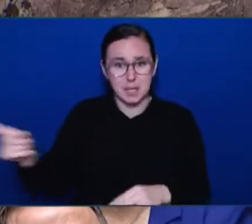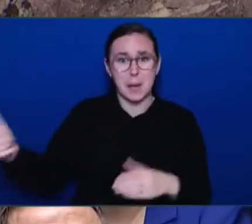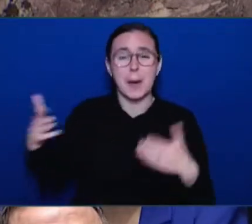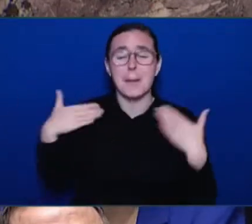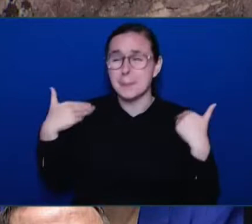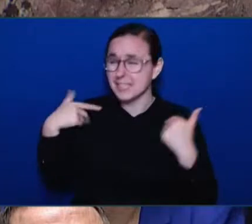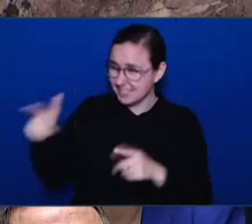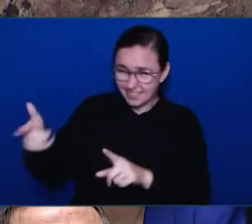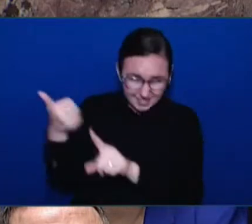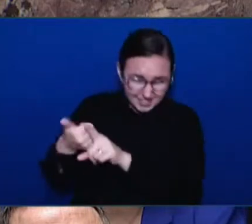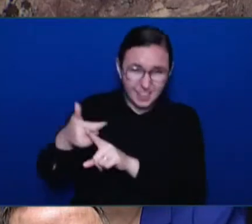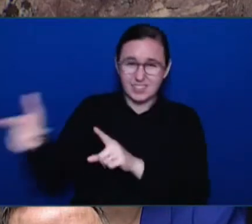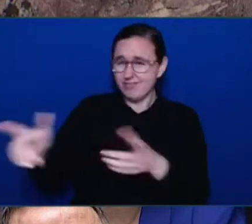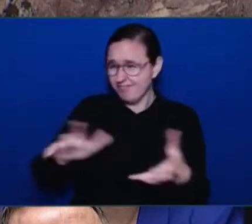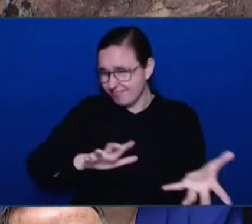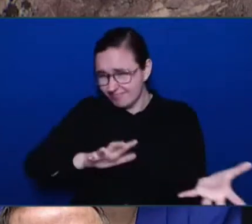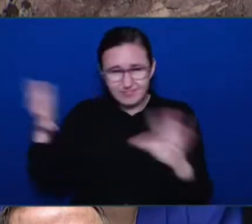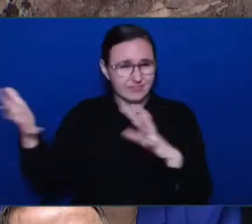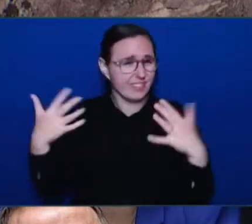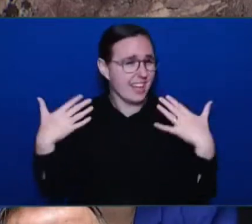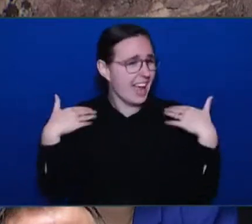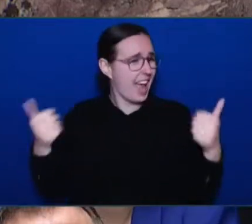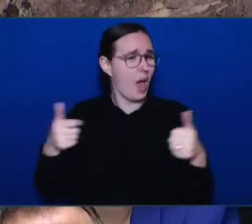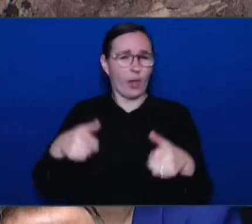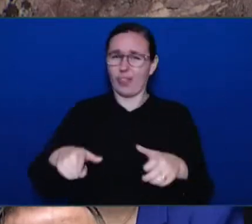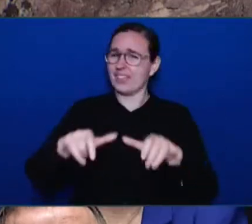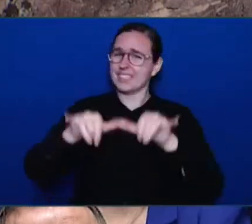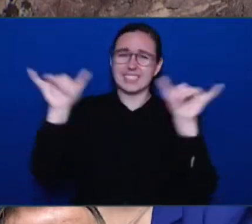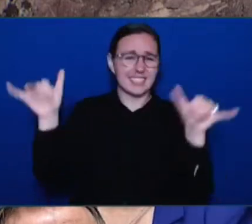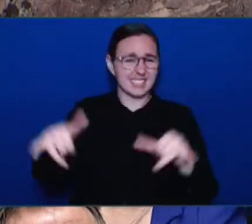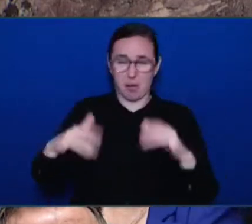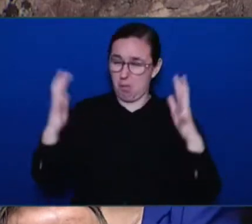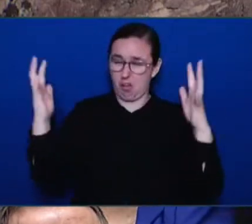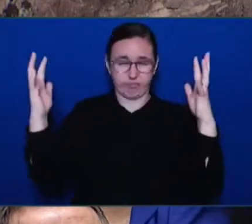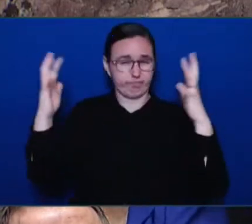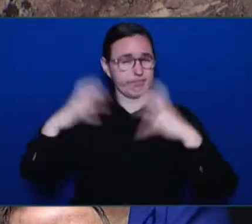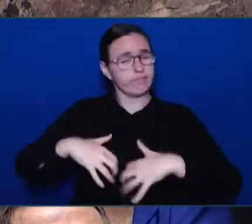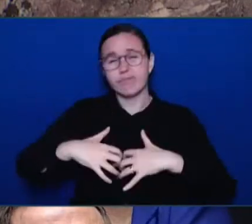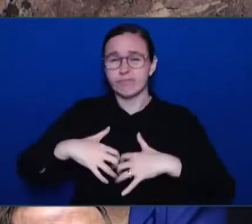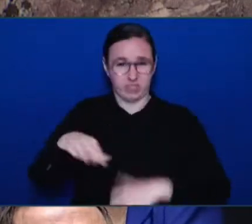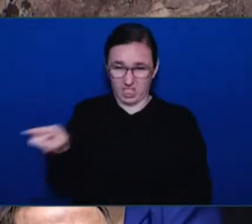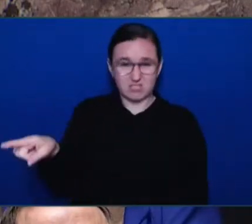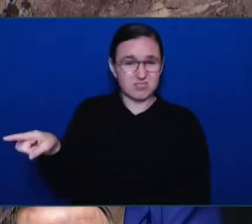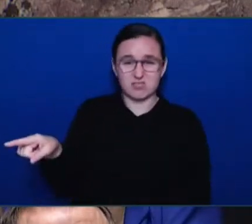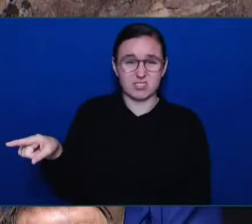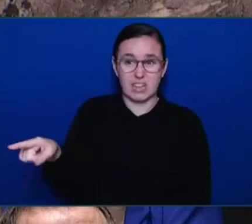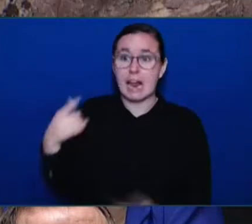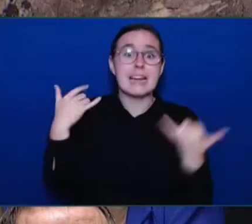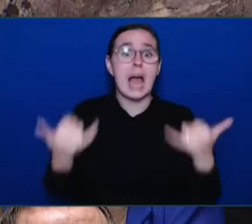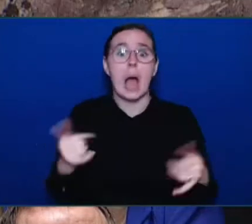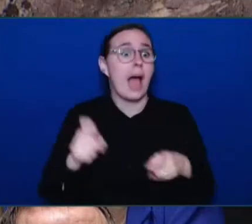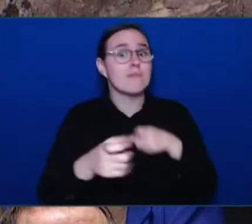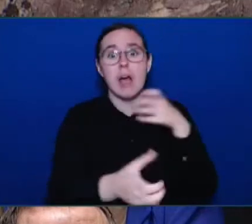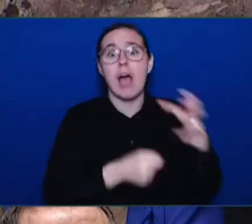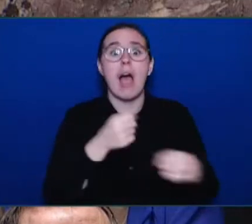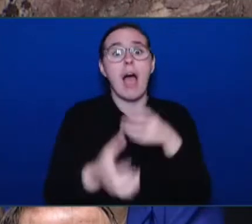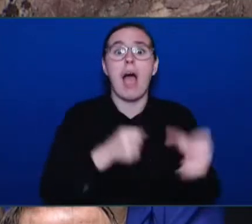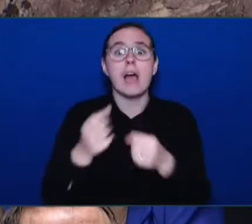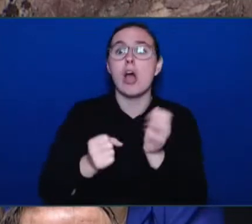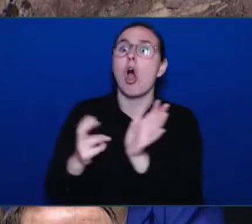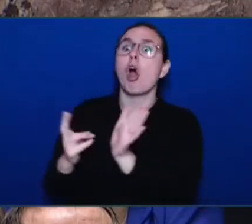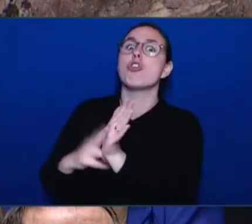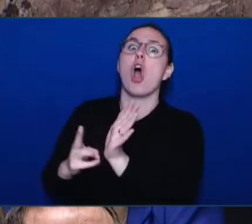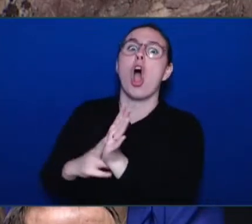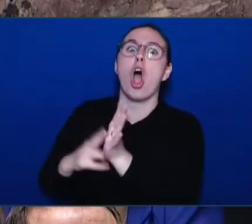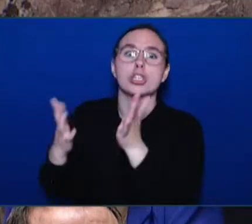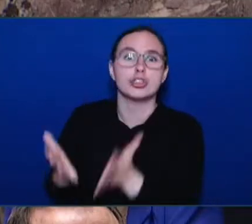has come to the fact that he has to hire contracted nurses so that British Columbians can get some semblance of care.